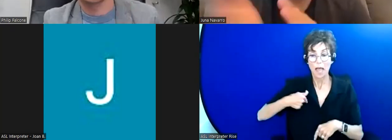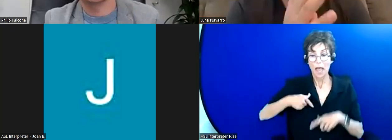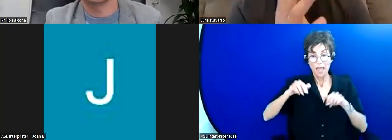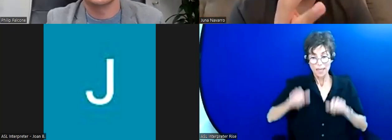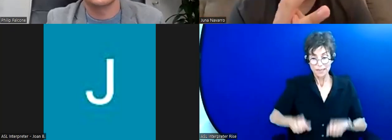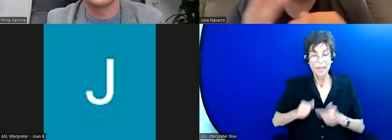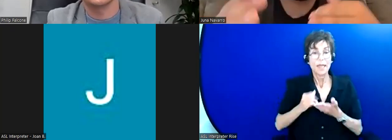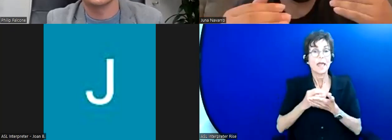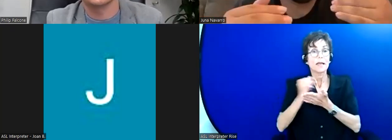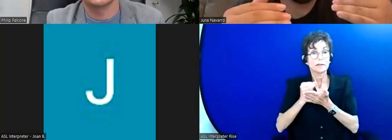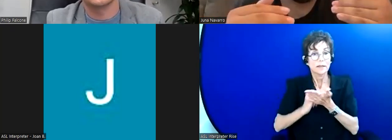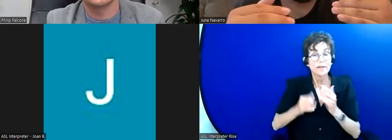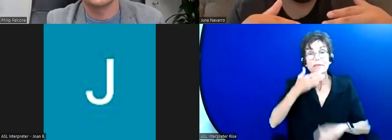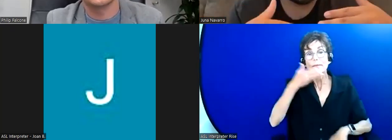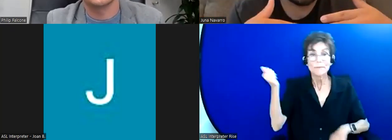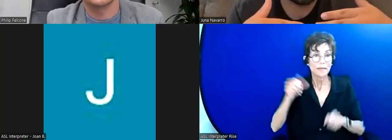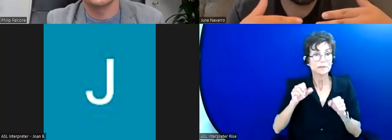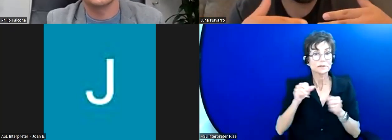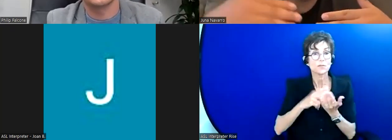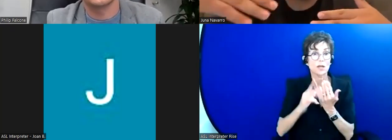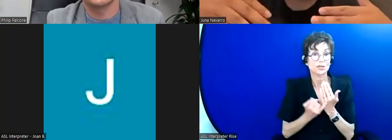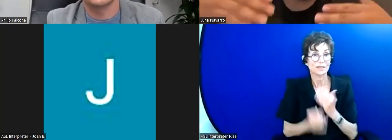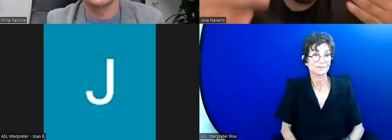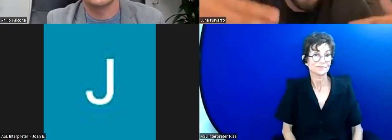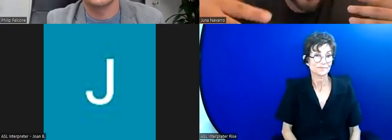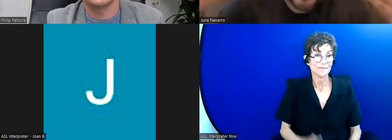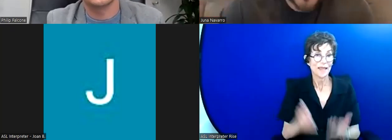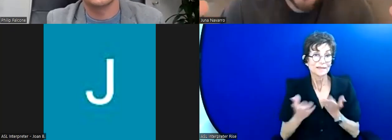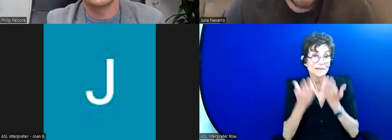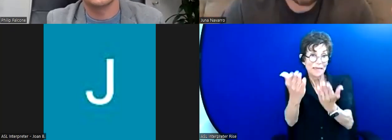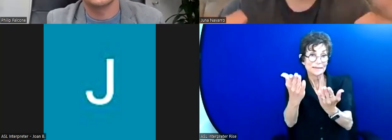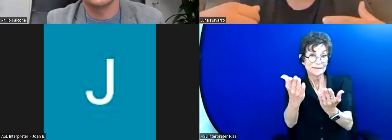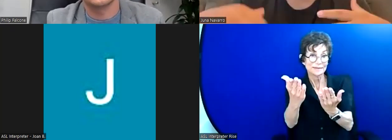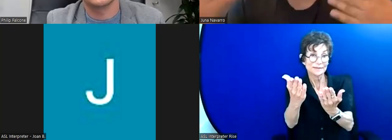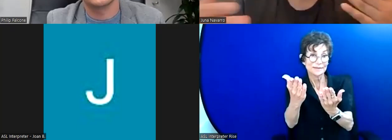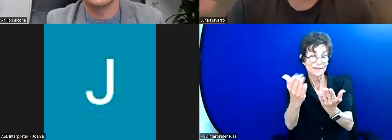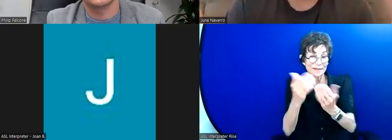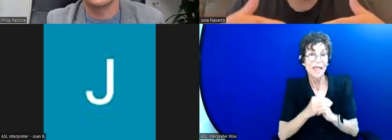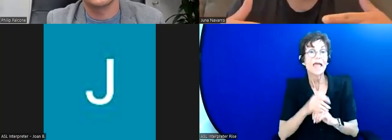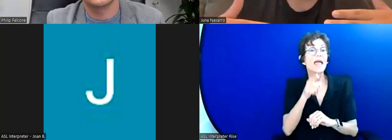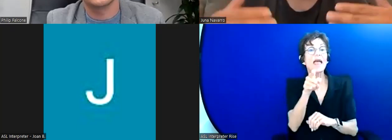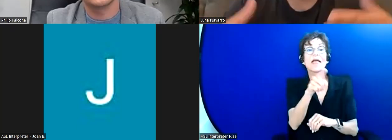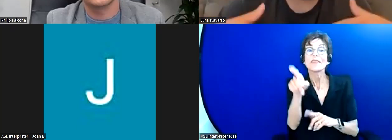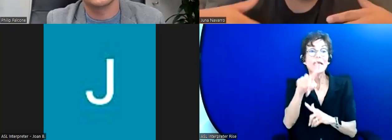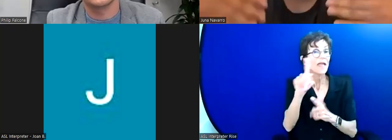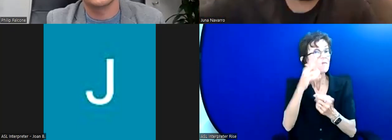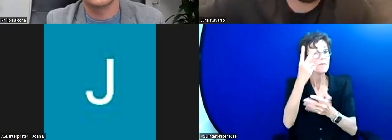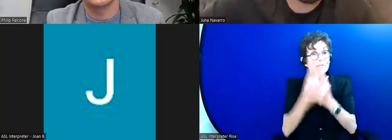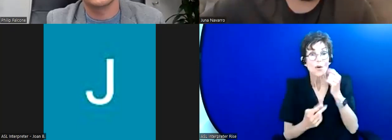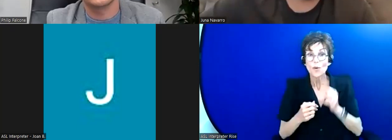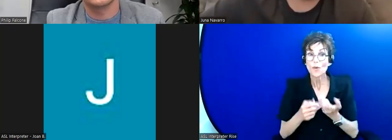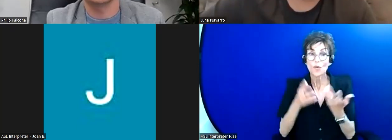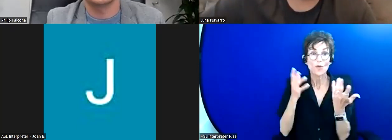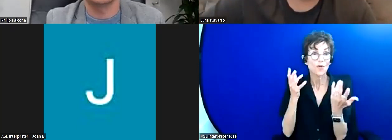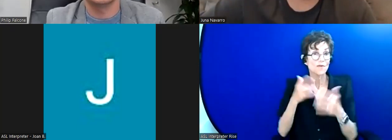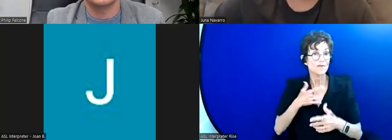them. And then if your project is good and it's something that you both align with, then the project will